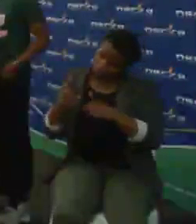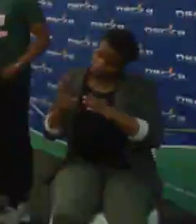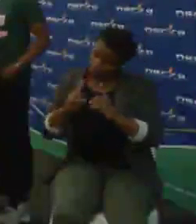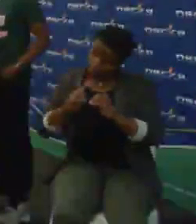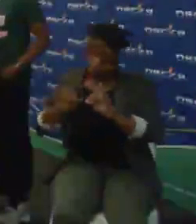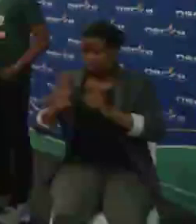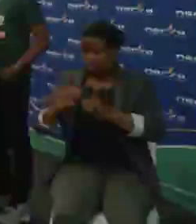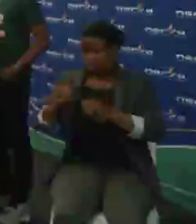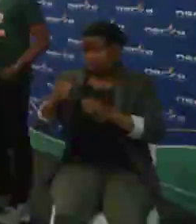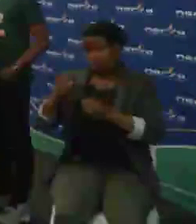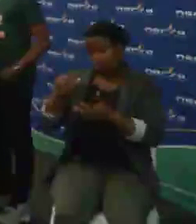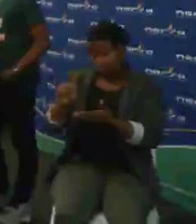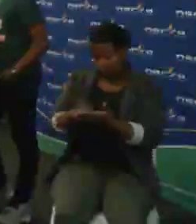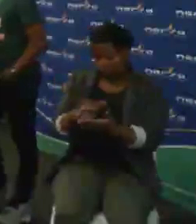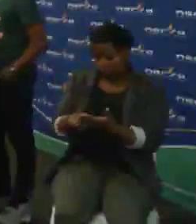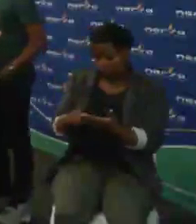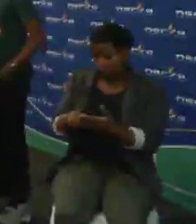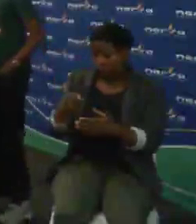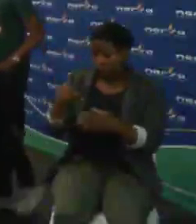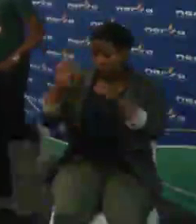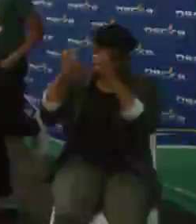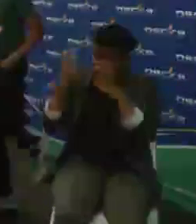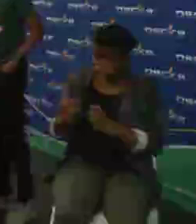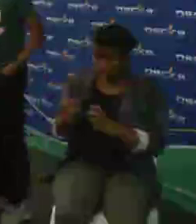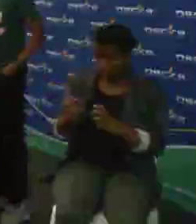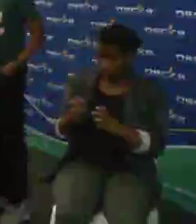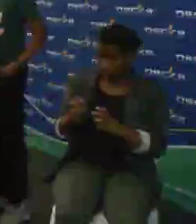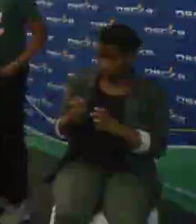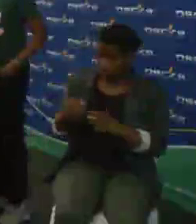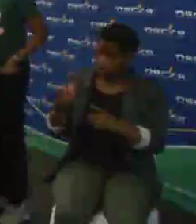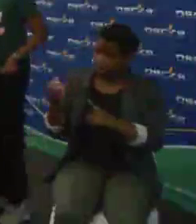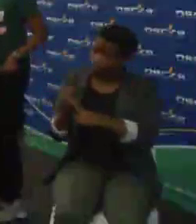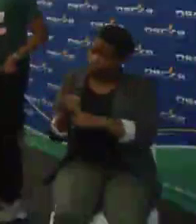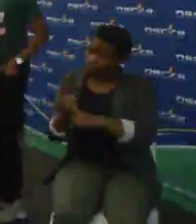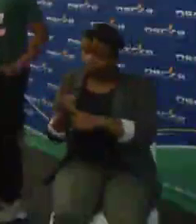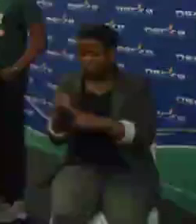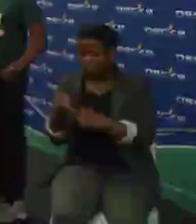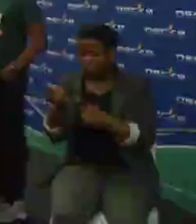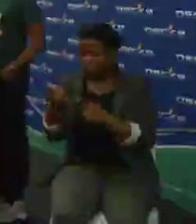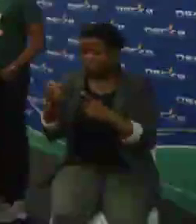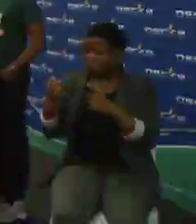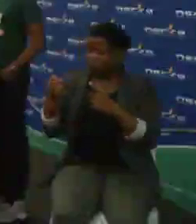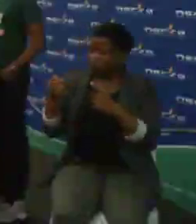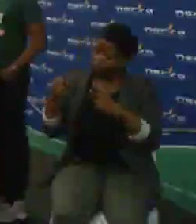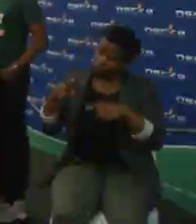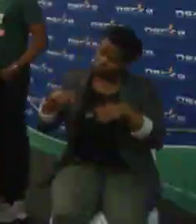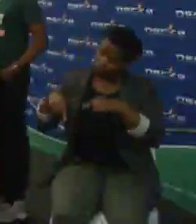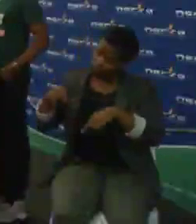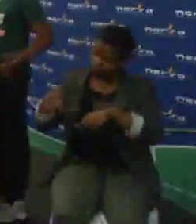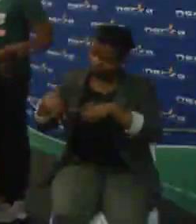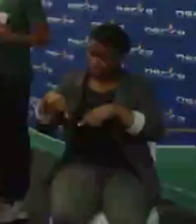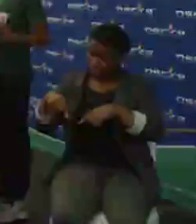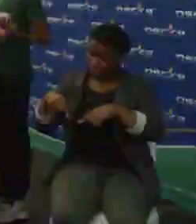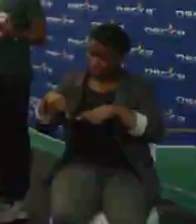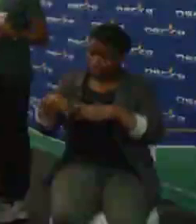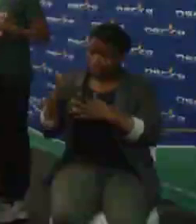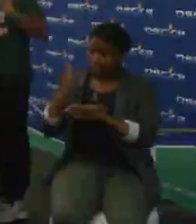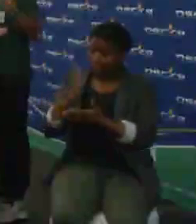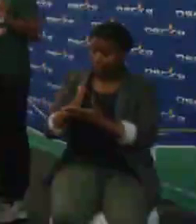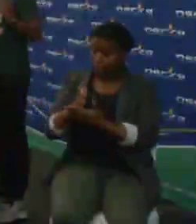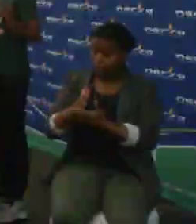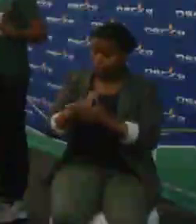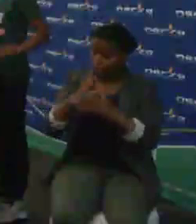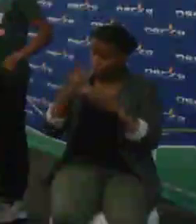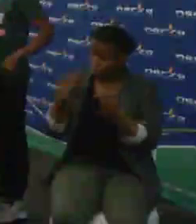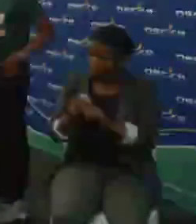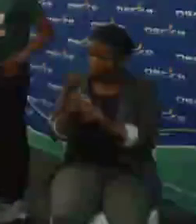has actually gone wrong. In fact, ESCOM has subverted some of the objectives and the purpose of the methodology in order to make sure that in